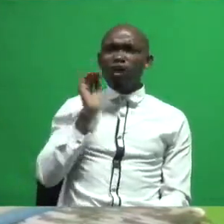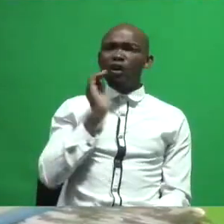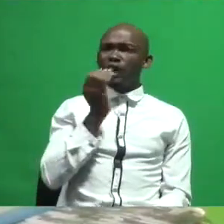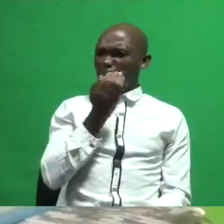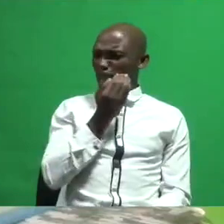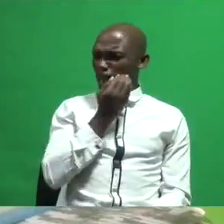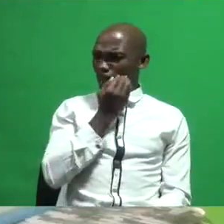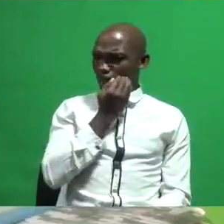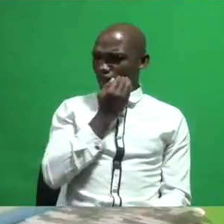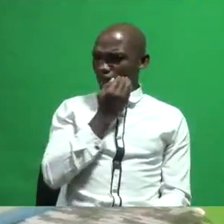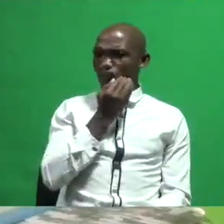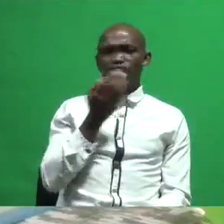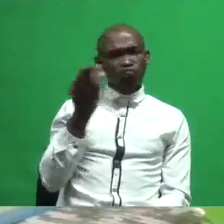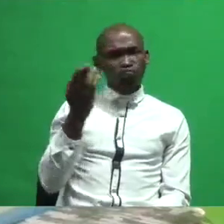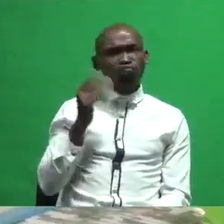Observe carefully.